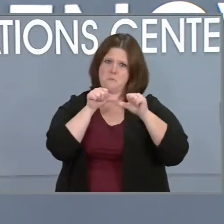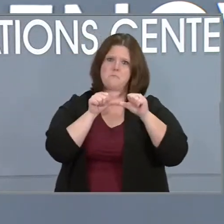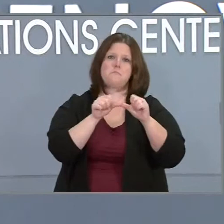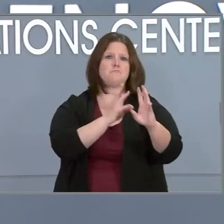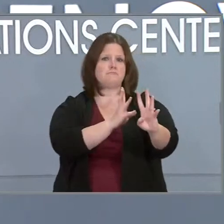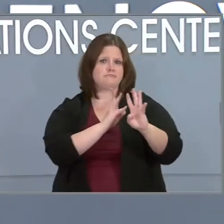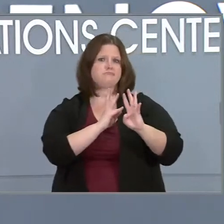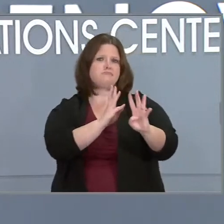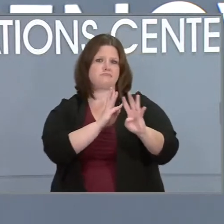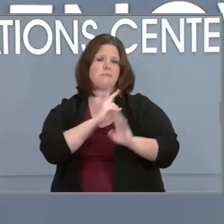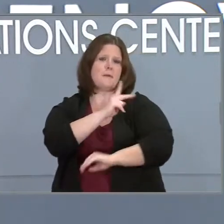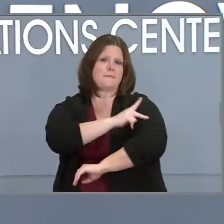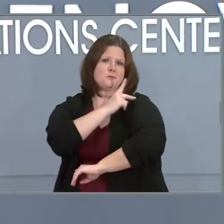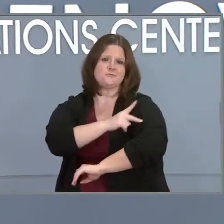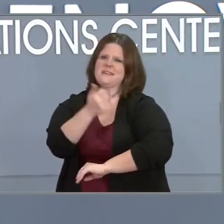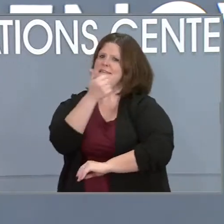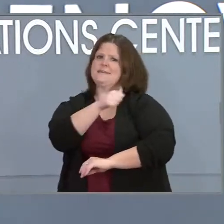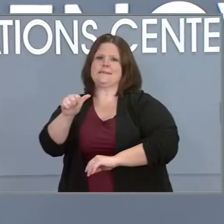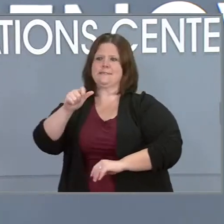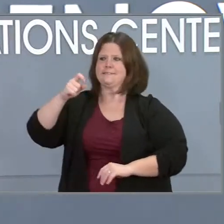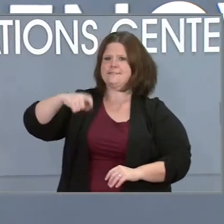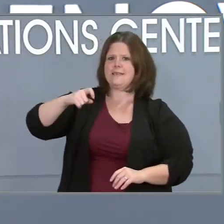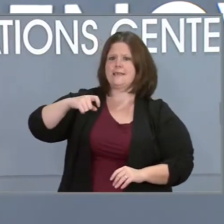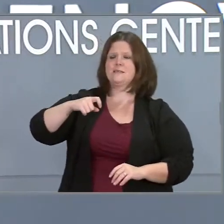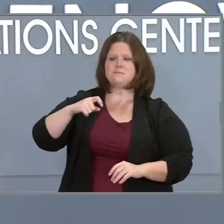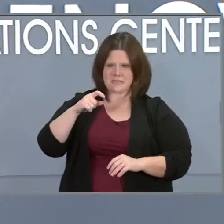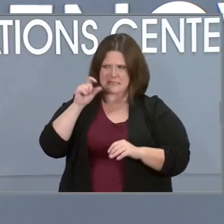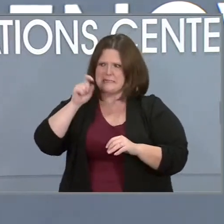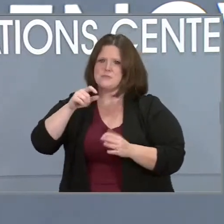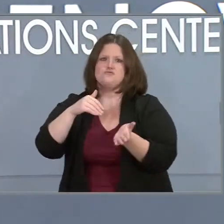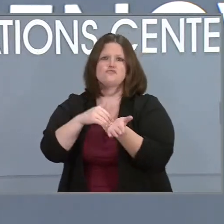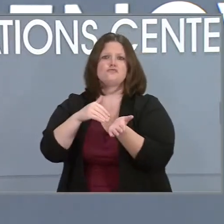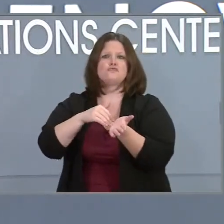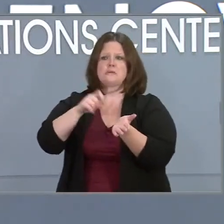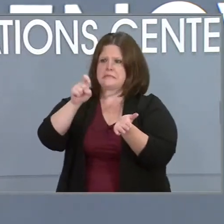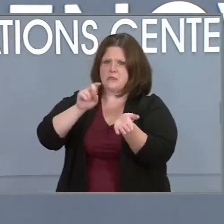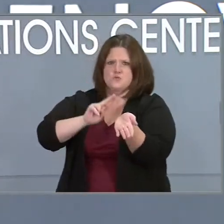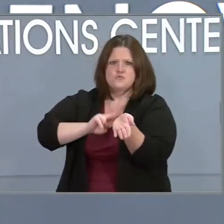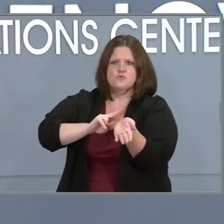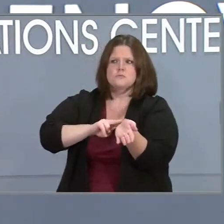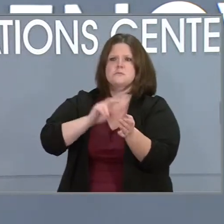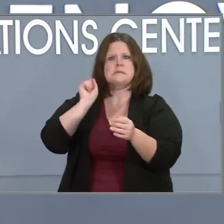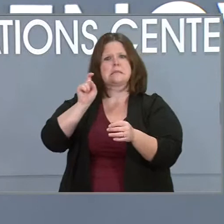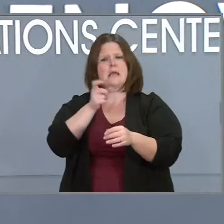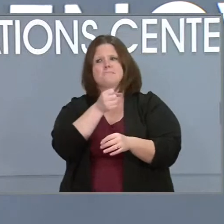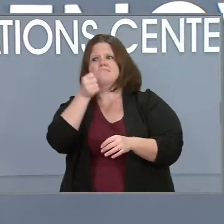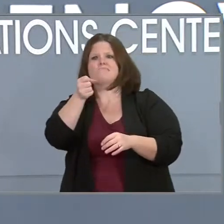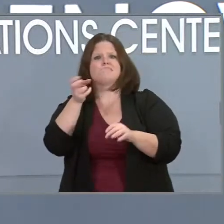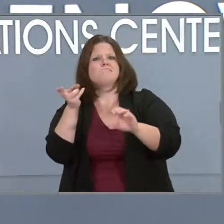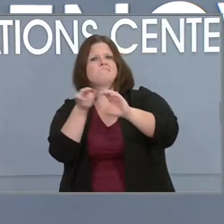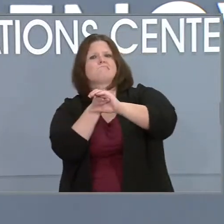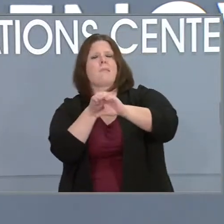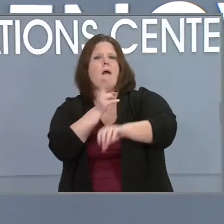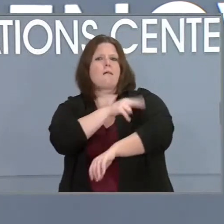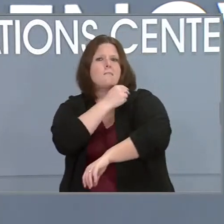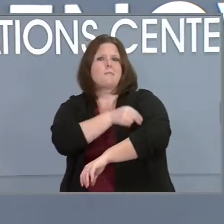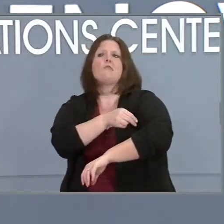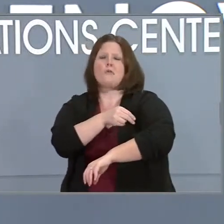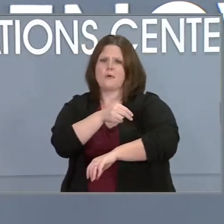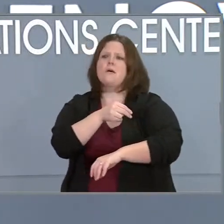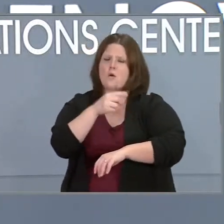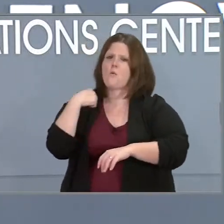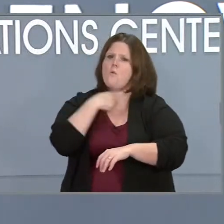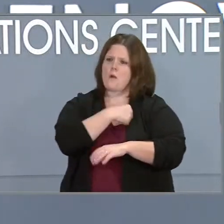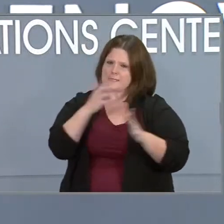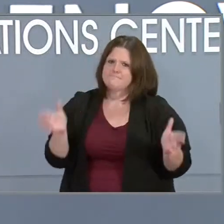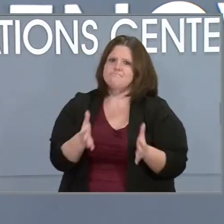that anyone who needs a hospital bed and to see a doctor and a nurse is going to have one. I think we need to keep up this effort